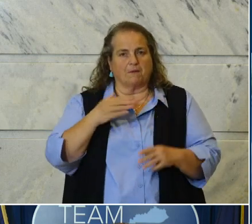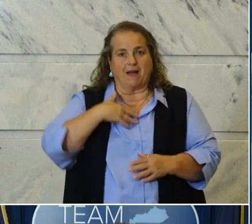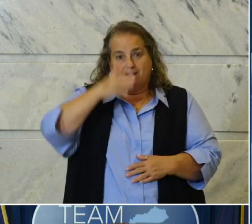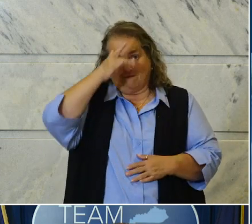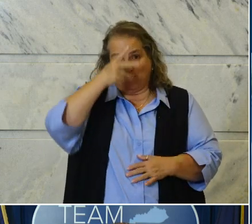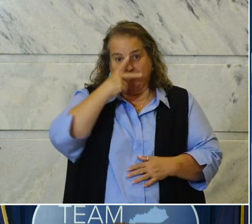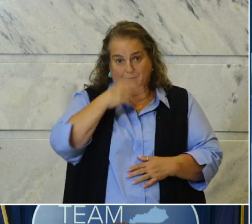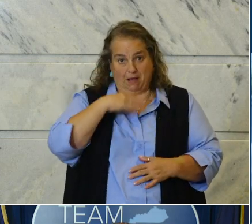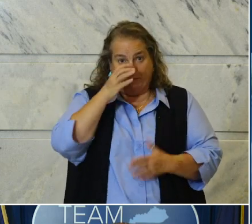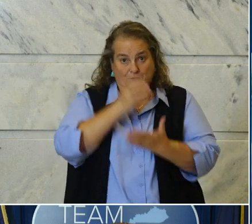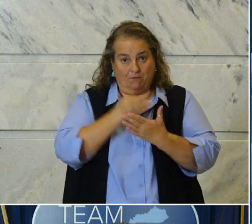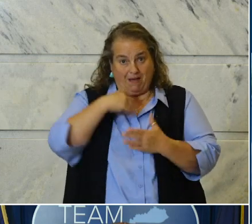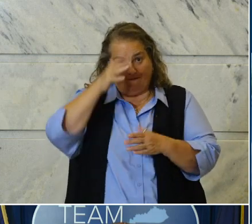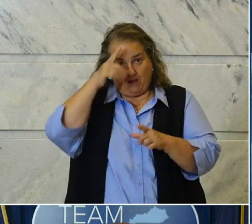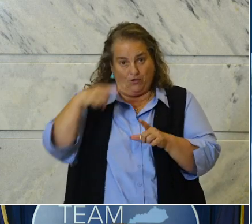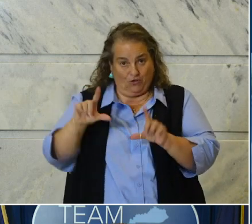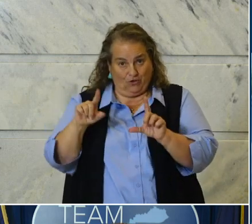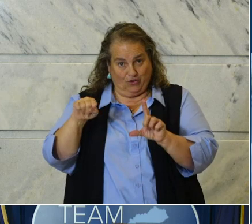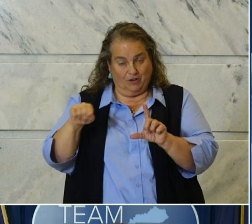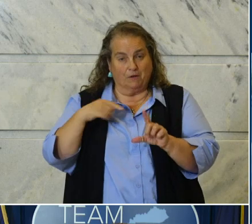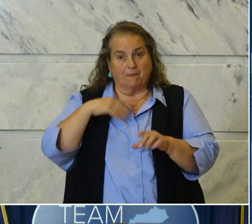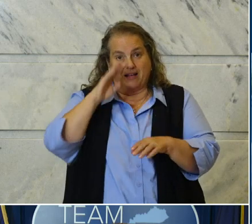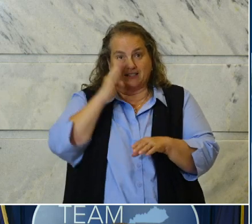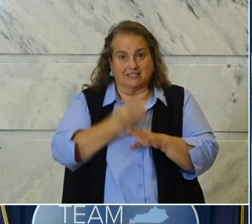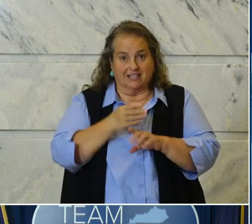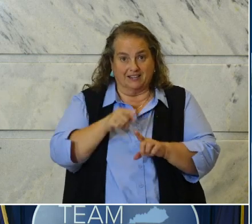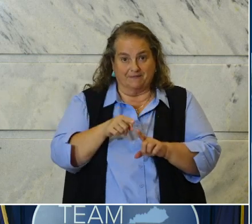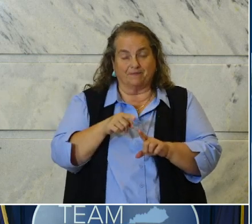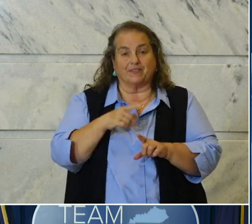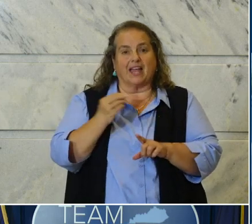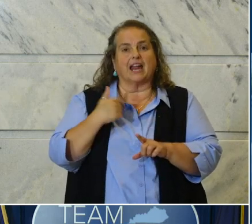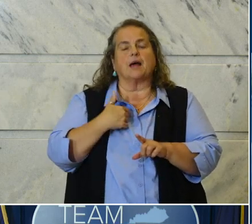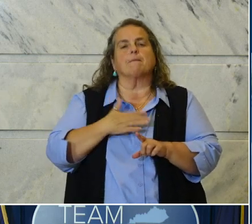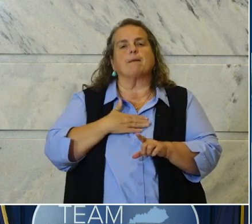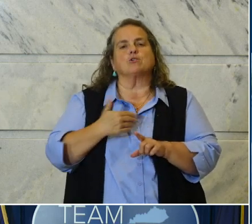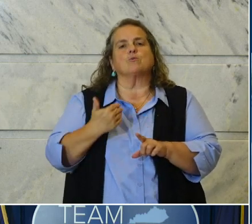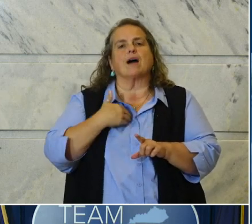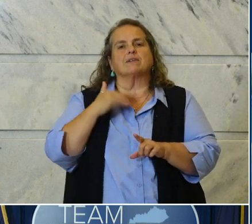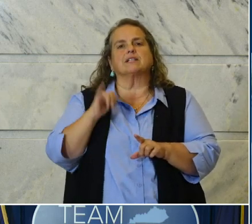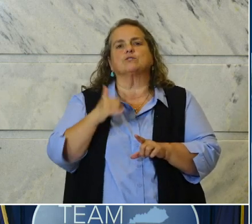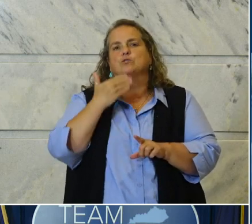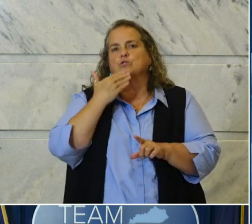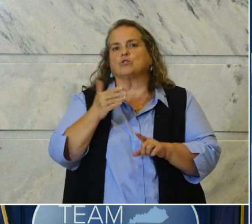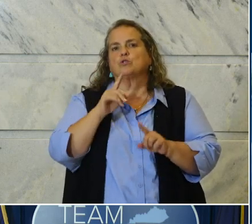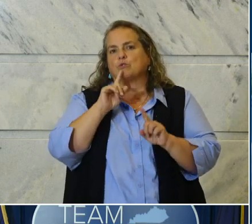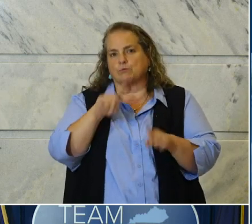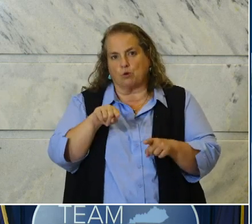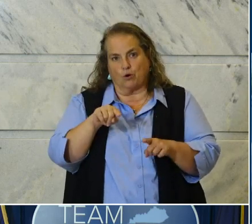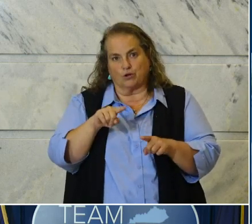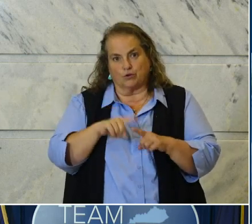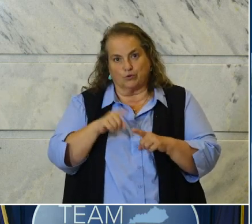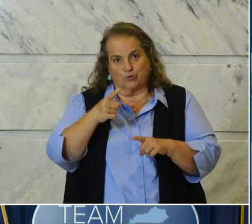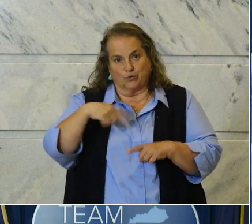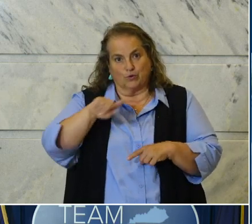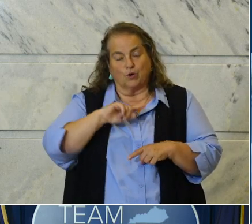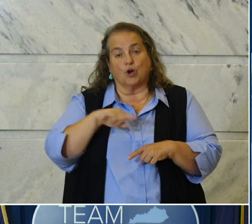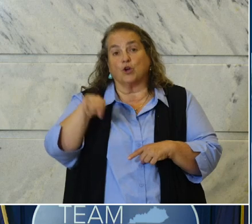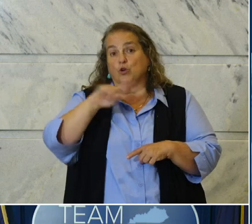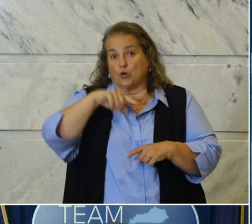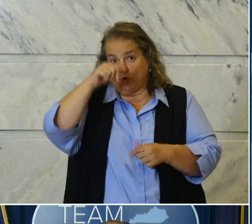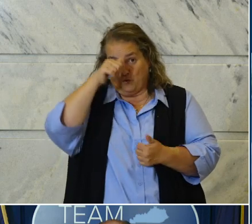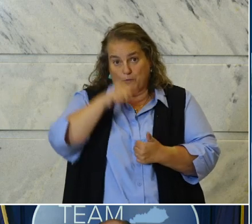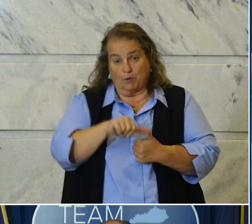there and my son both, and so happy to have this good report. You